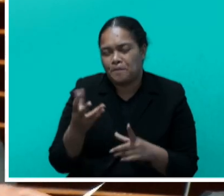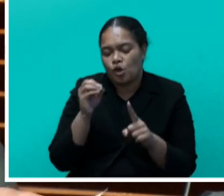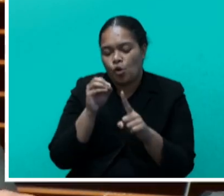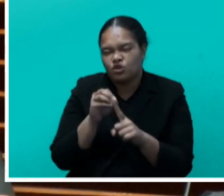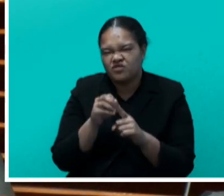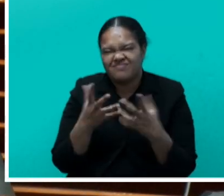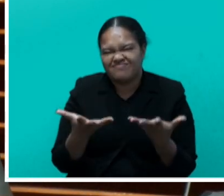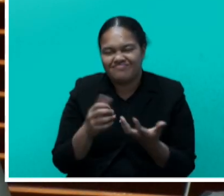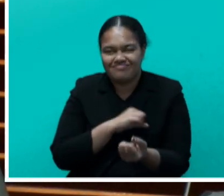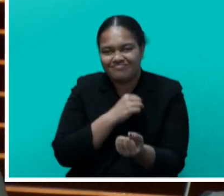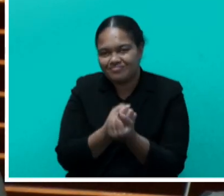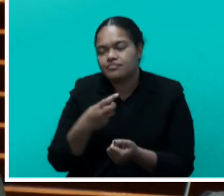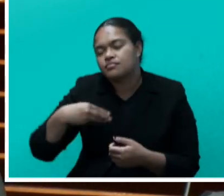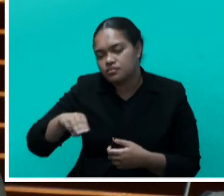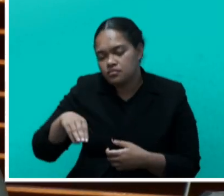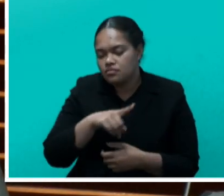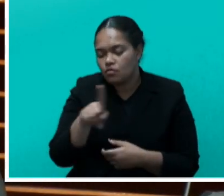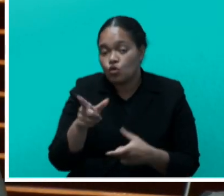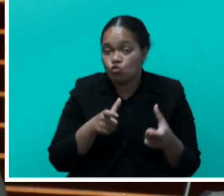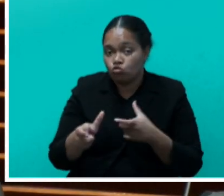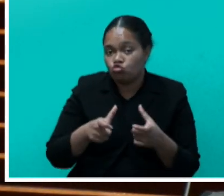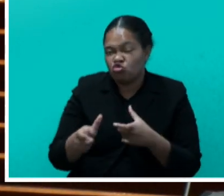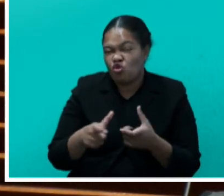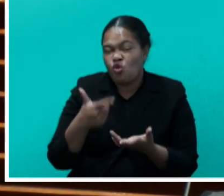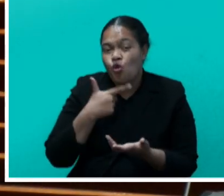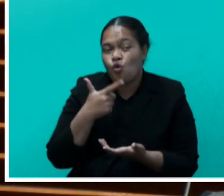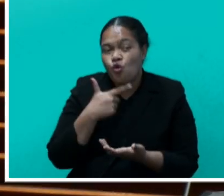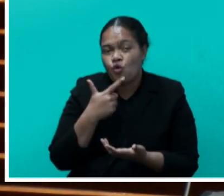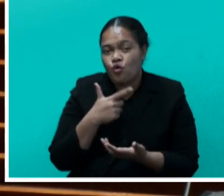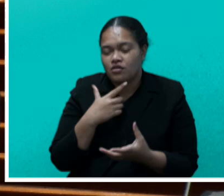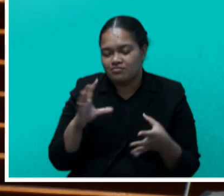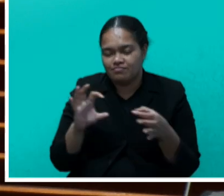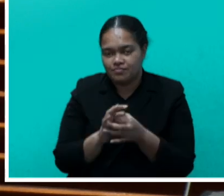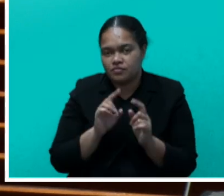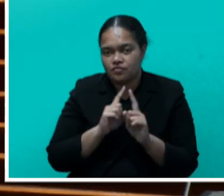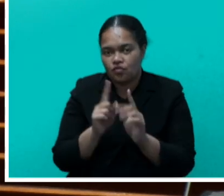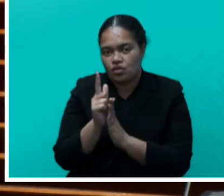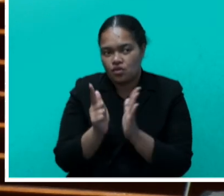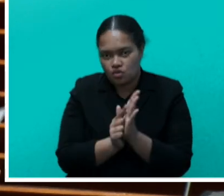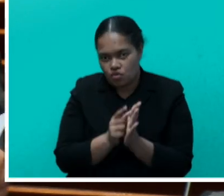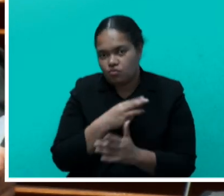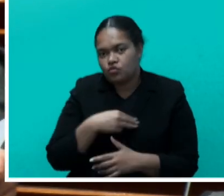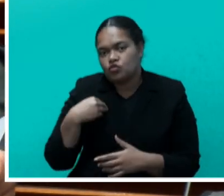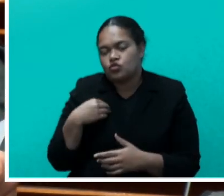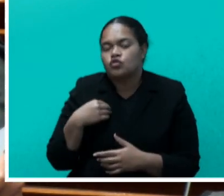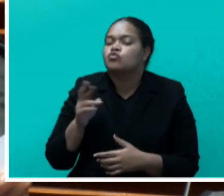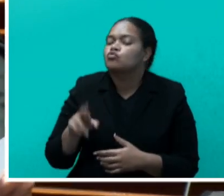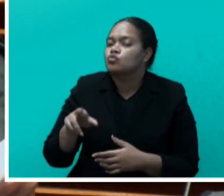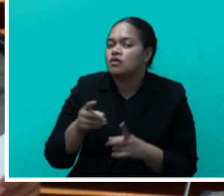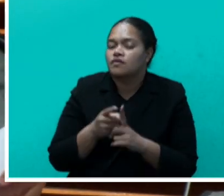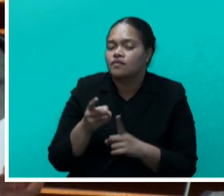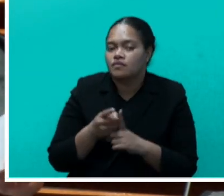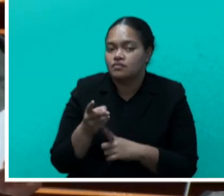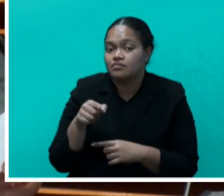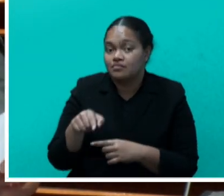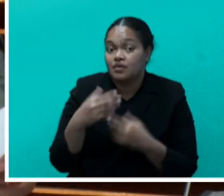strengthen savings for the members with controlled loans based on clearly defined bylaws. The Ministry of Rural and Maritime Development and Disaster Management is